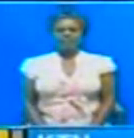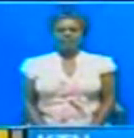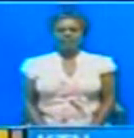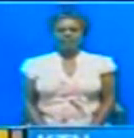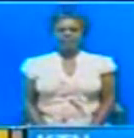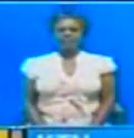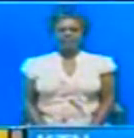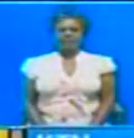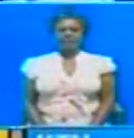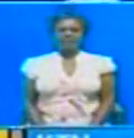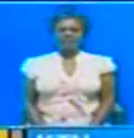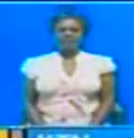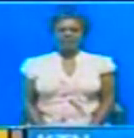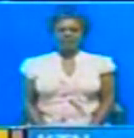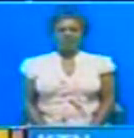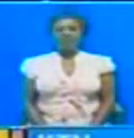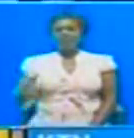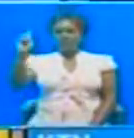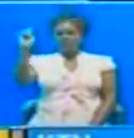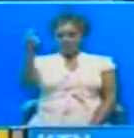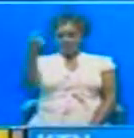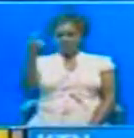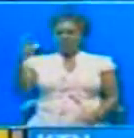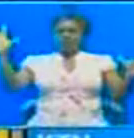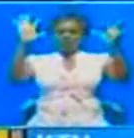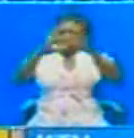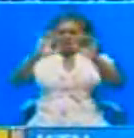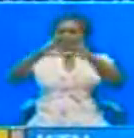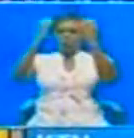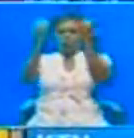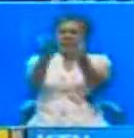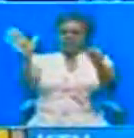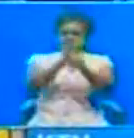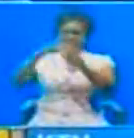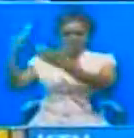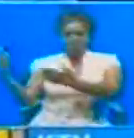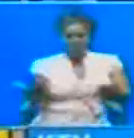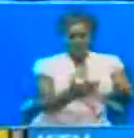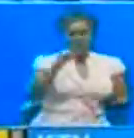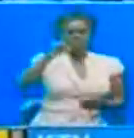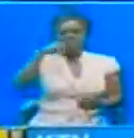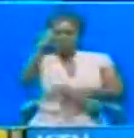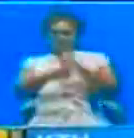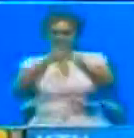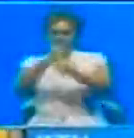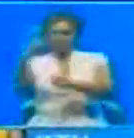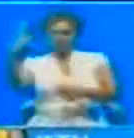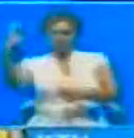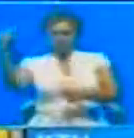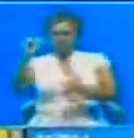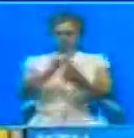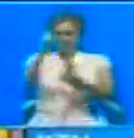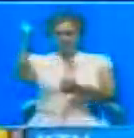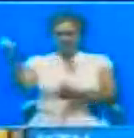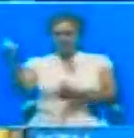At the stroke of midnight, Kenyans join the rest of the global community to usher in the new year 2015.